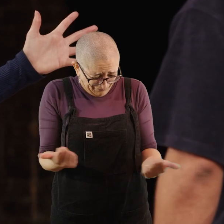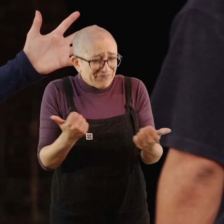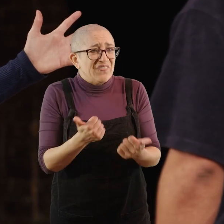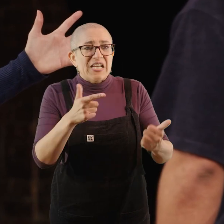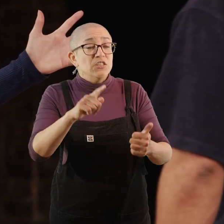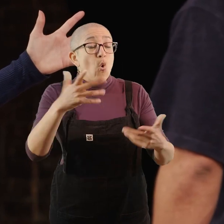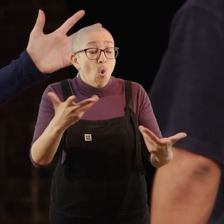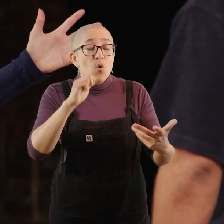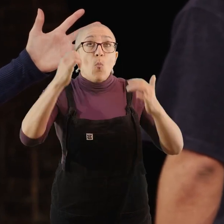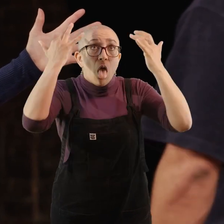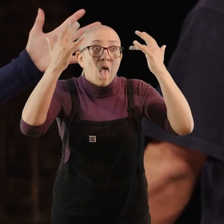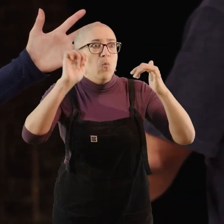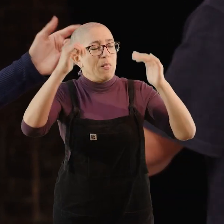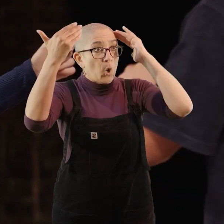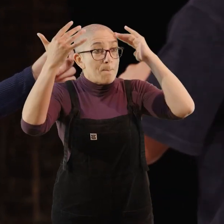us mad.